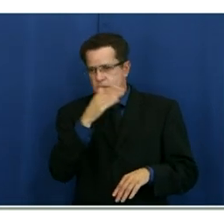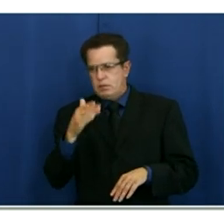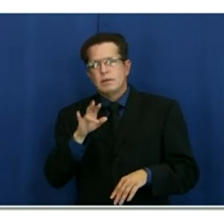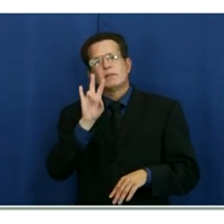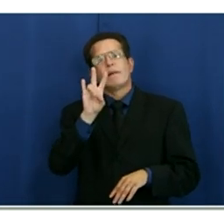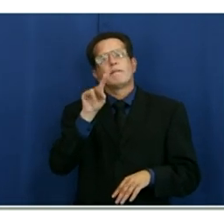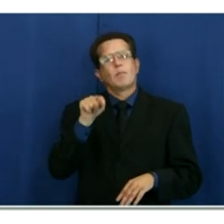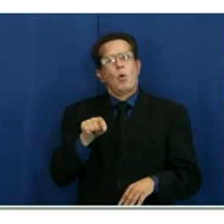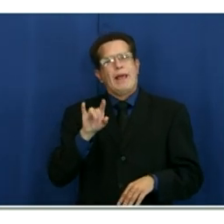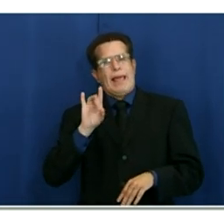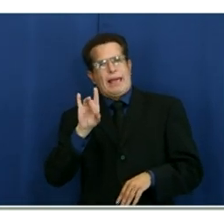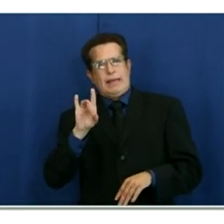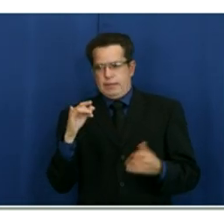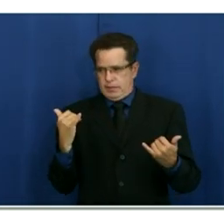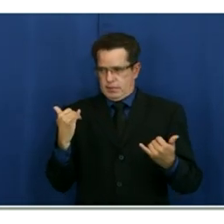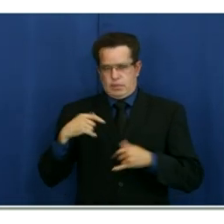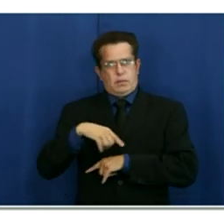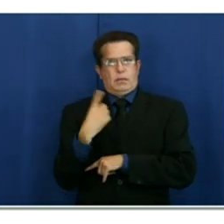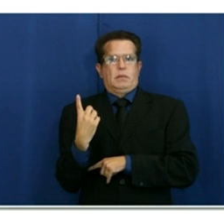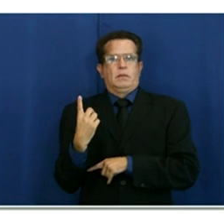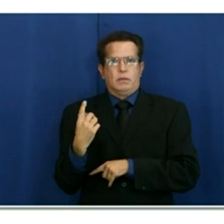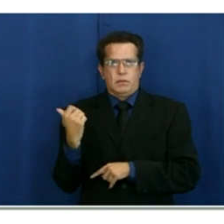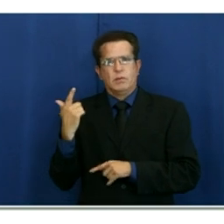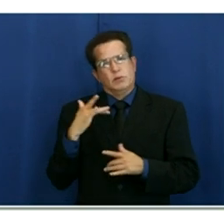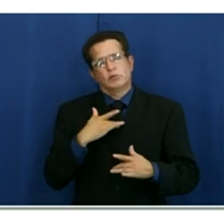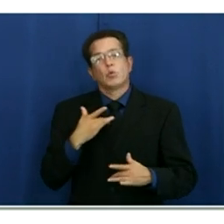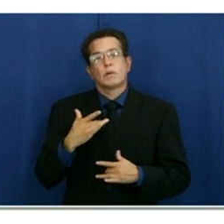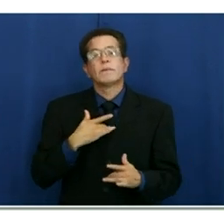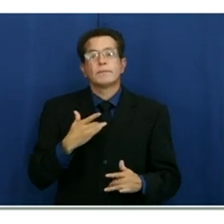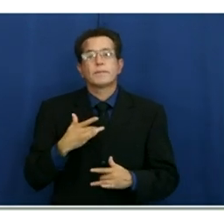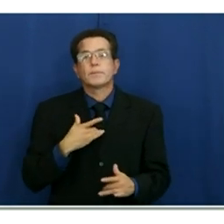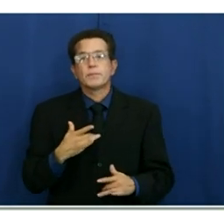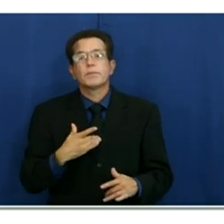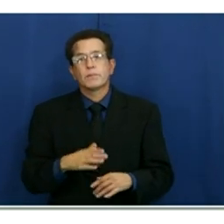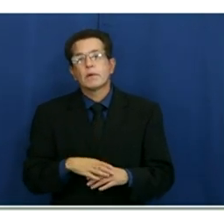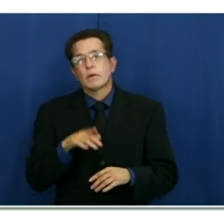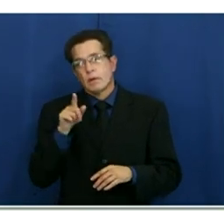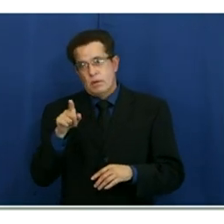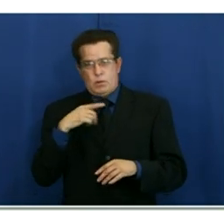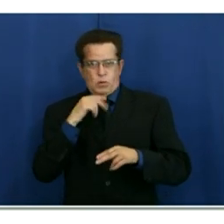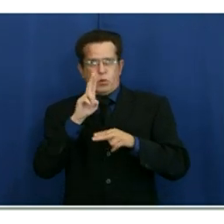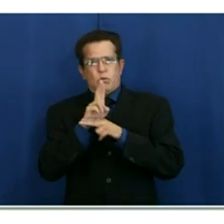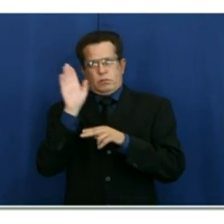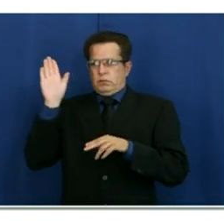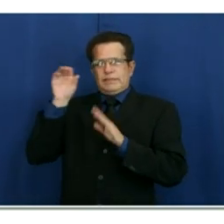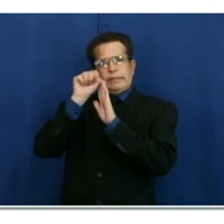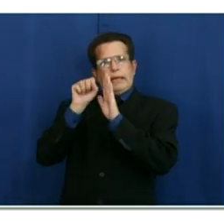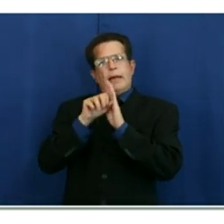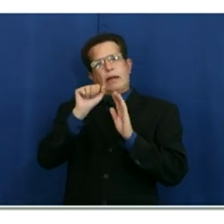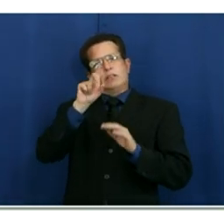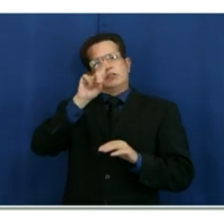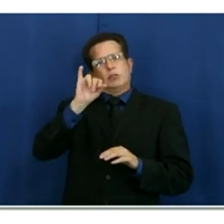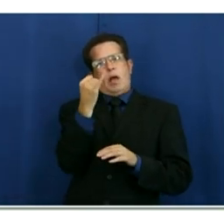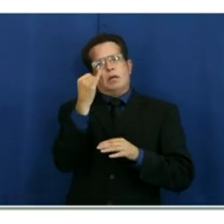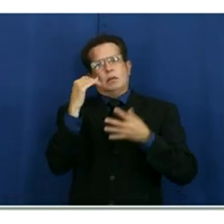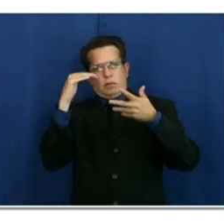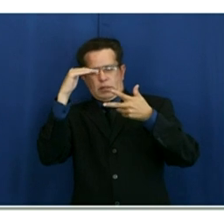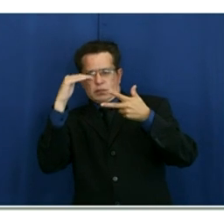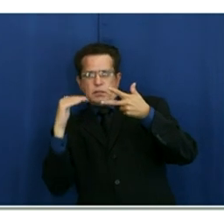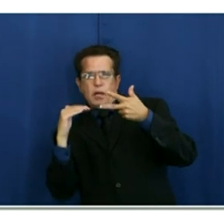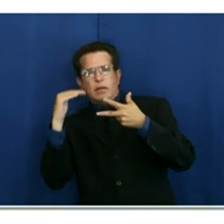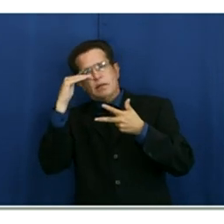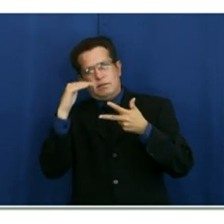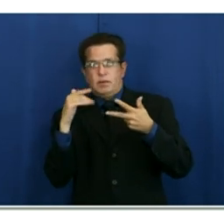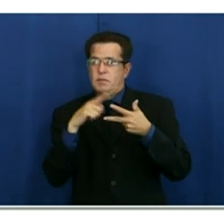7.8 today. Now, if we take the adjustment for this, we still would be